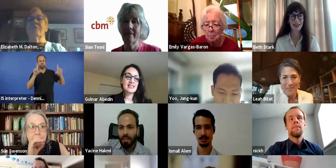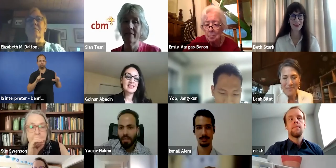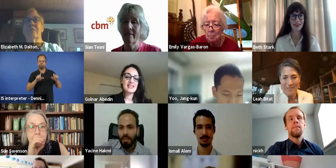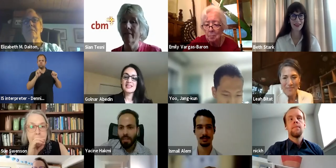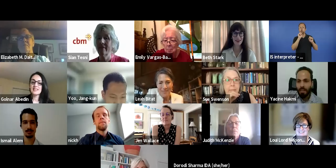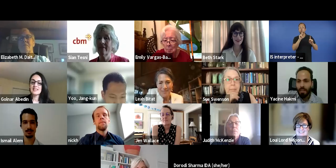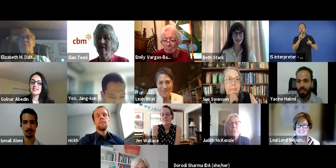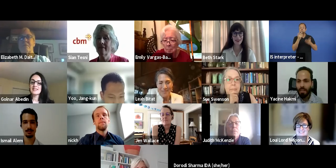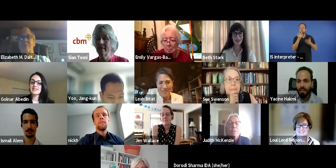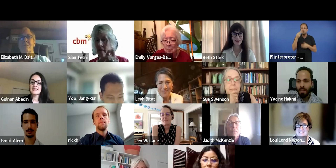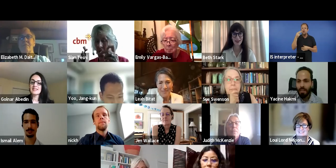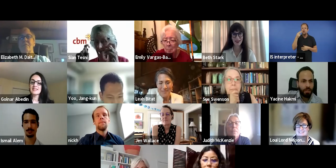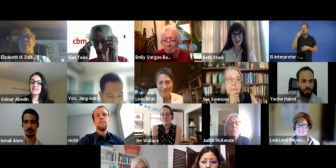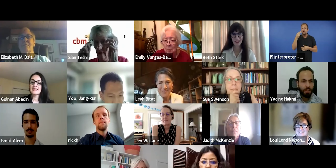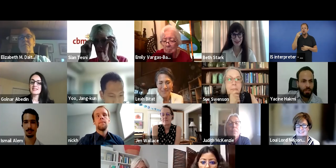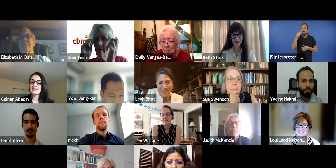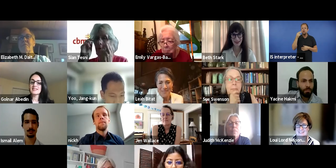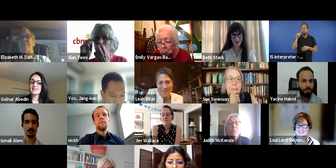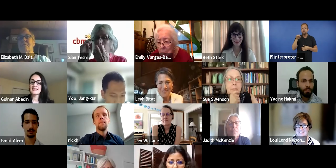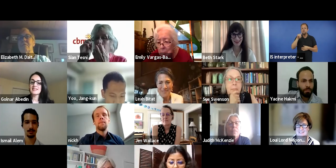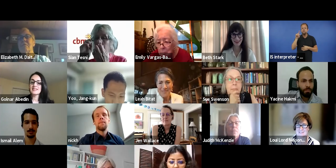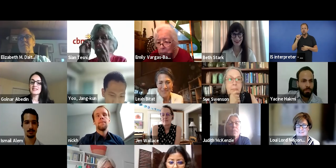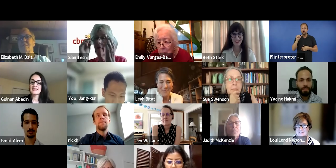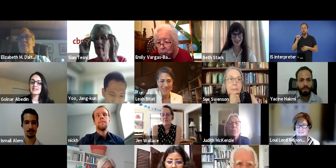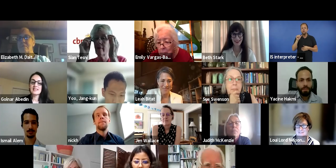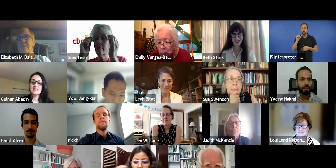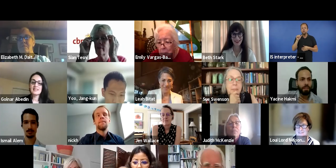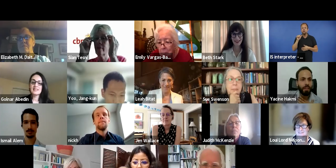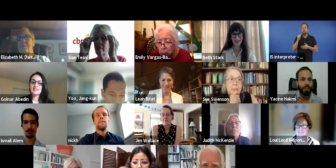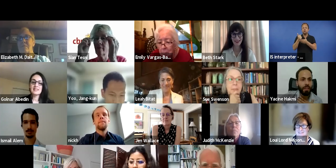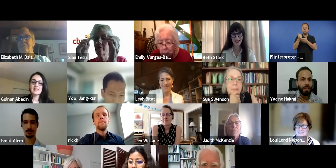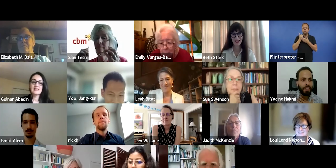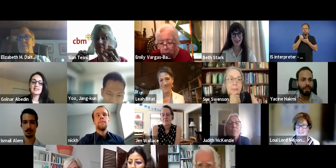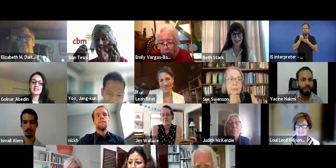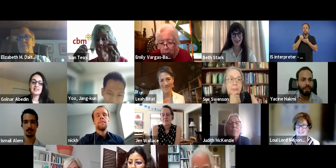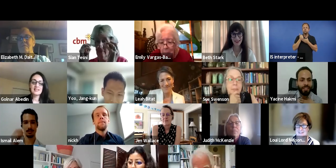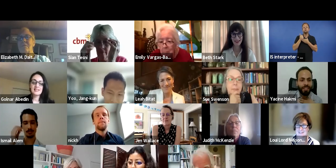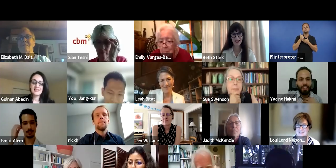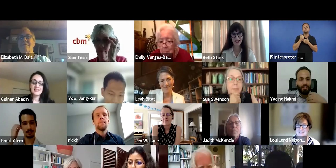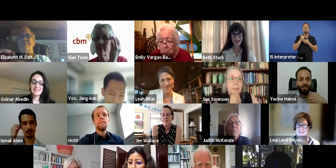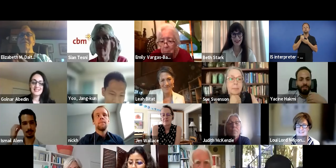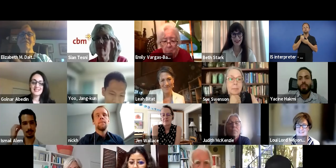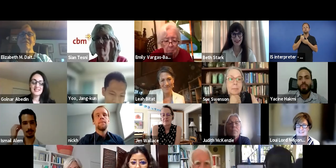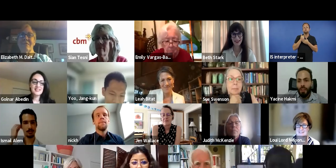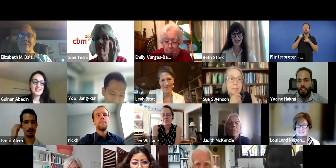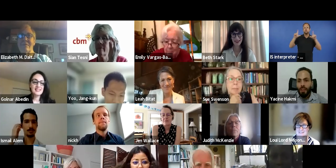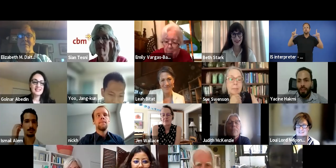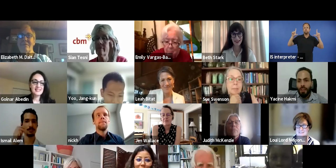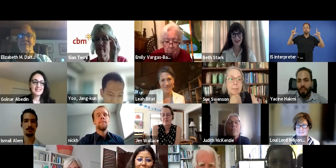take screenshots, so we should just be able to have like different different screenshots. Okay. Good.